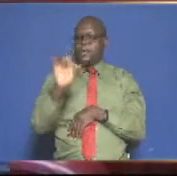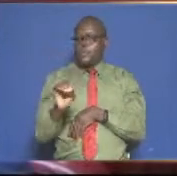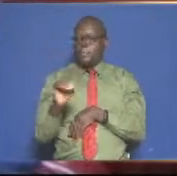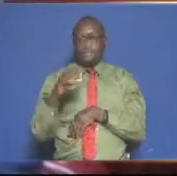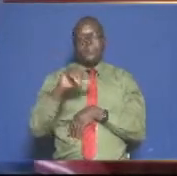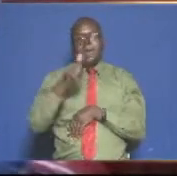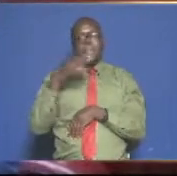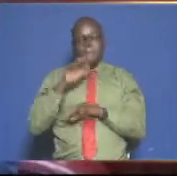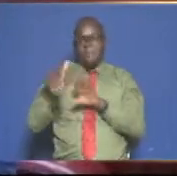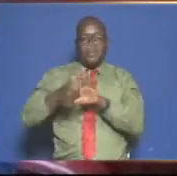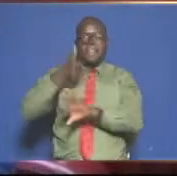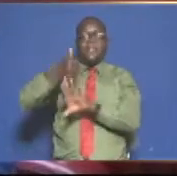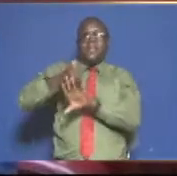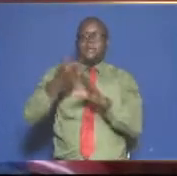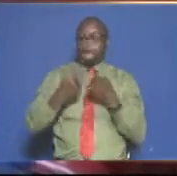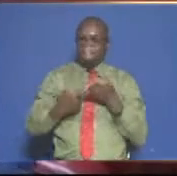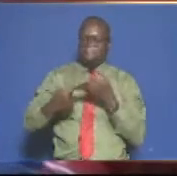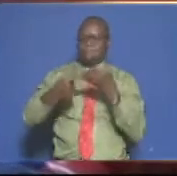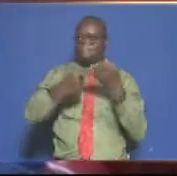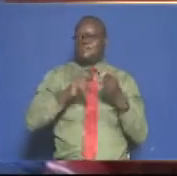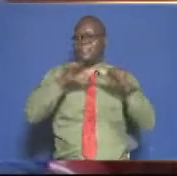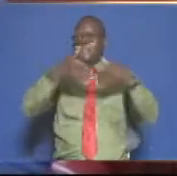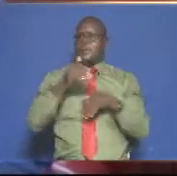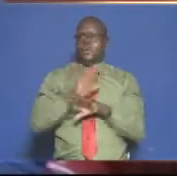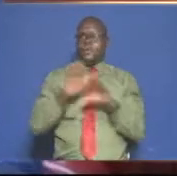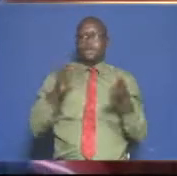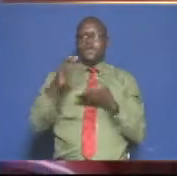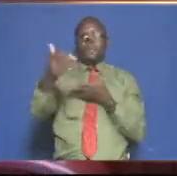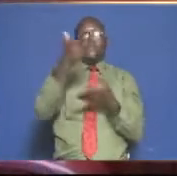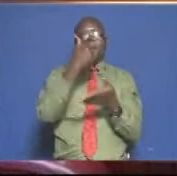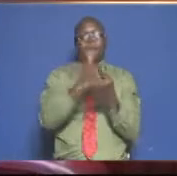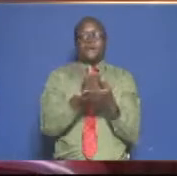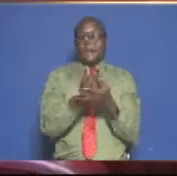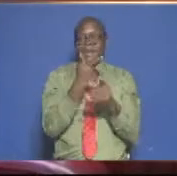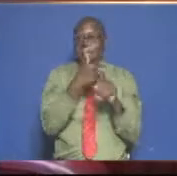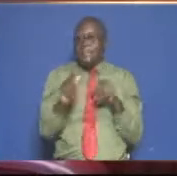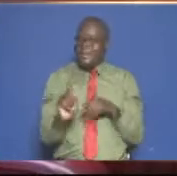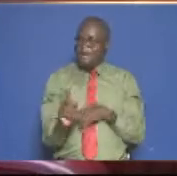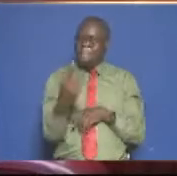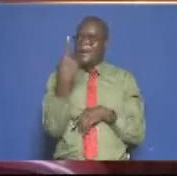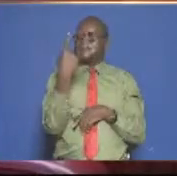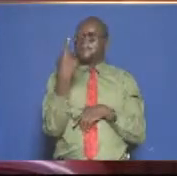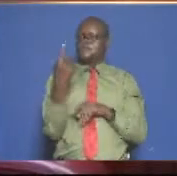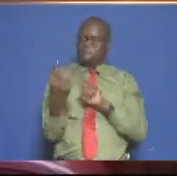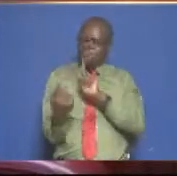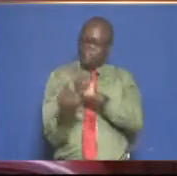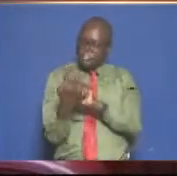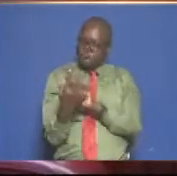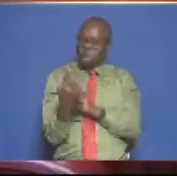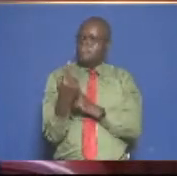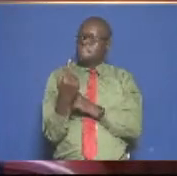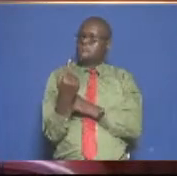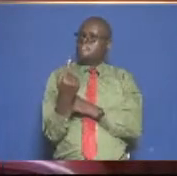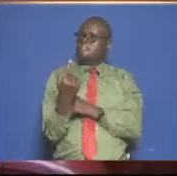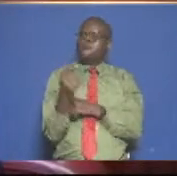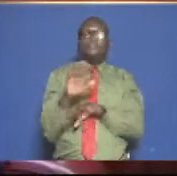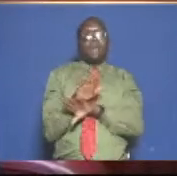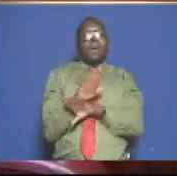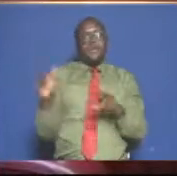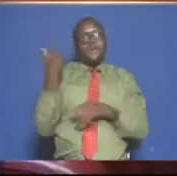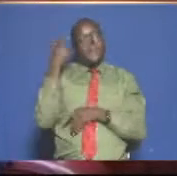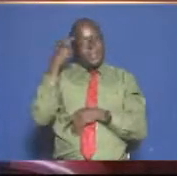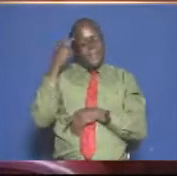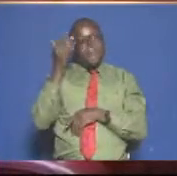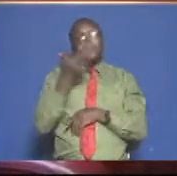back and start discussing how you should not be appointed. But he first reached out to me and told me, "I don't think you